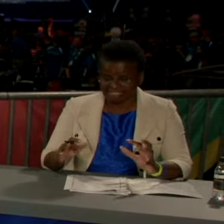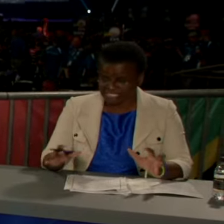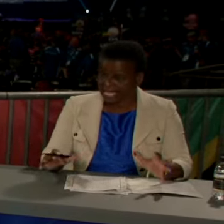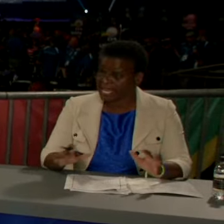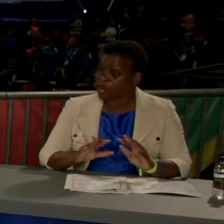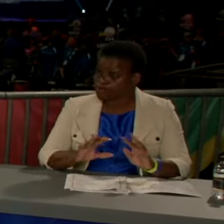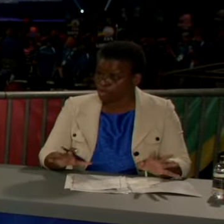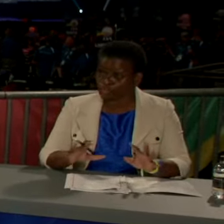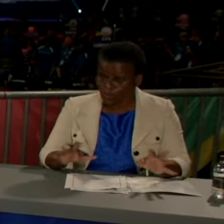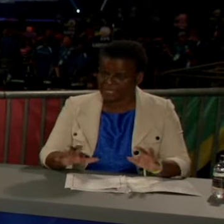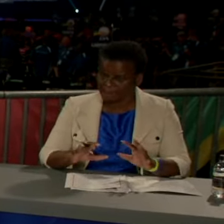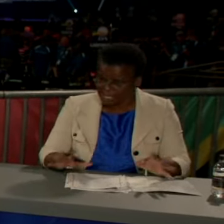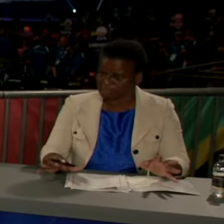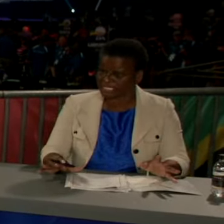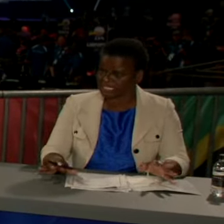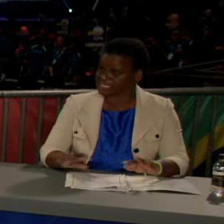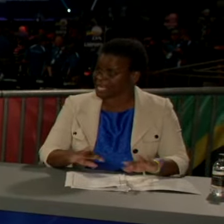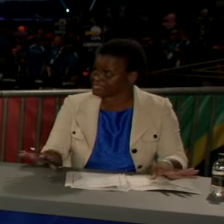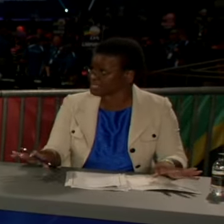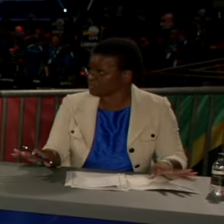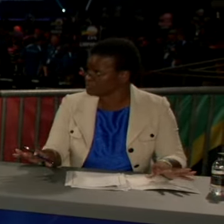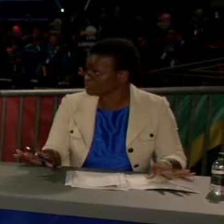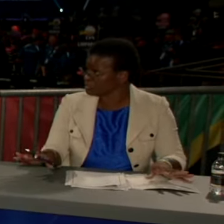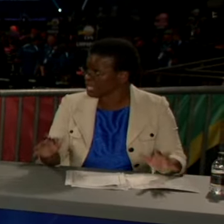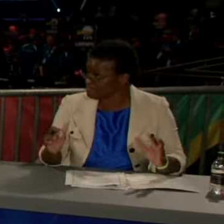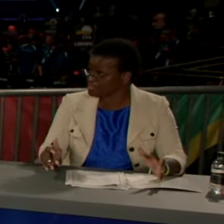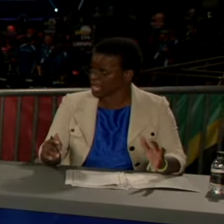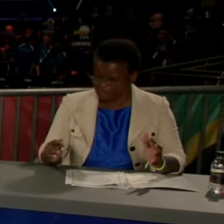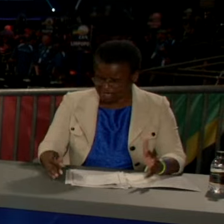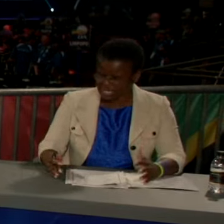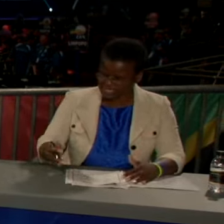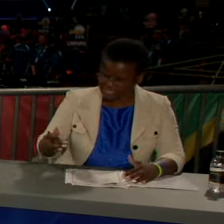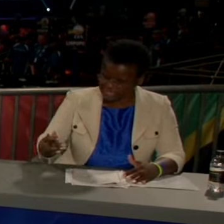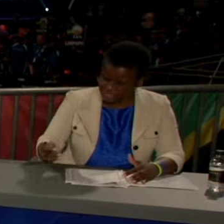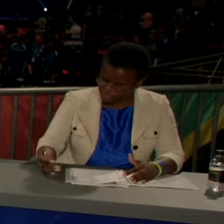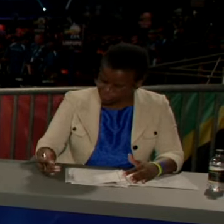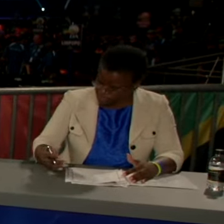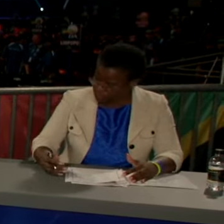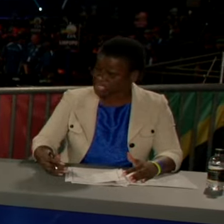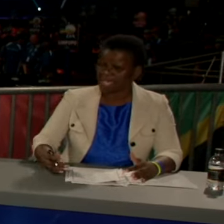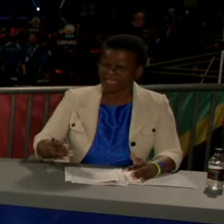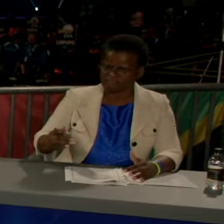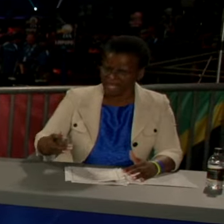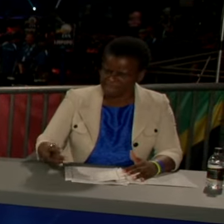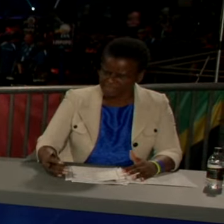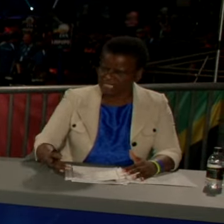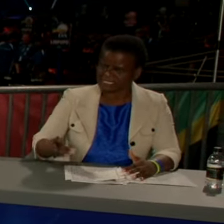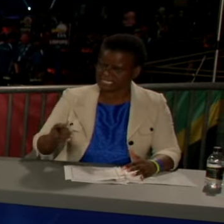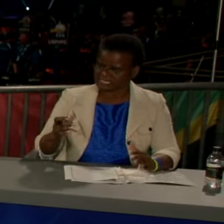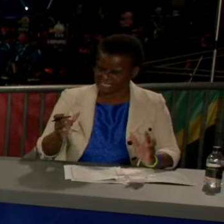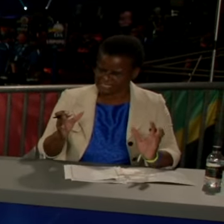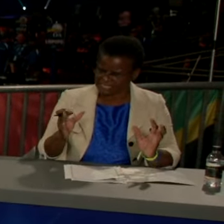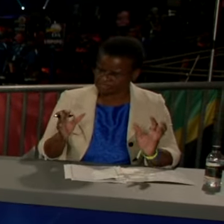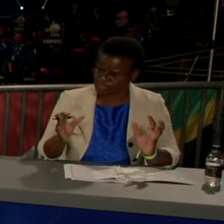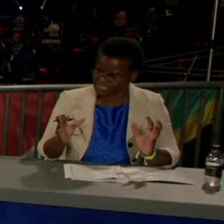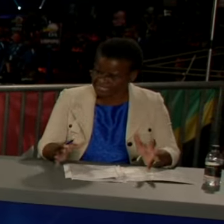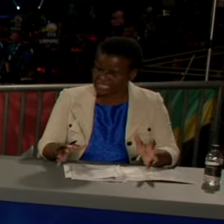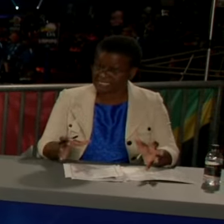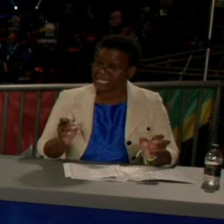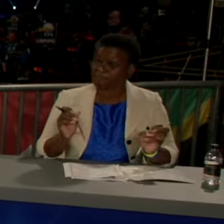And the DA, not one amendment is cast out. Every amendment is reviewed, every amendment